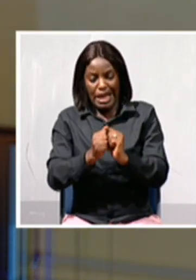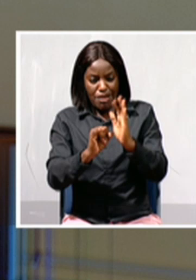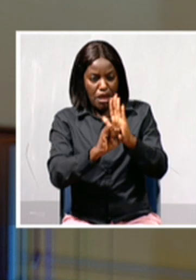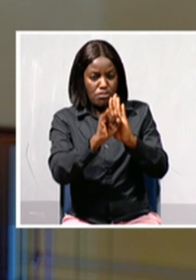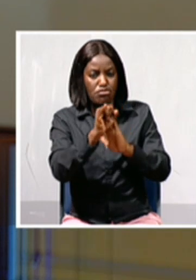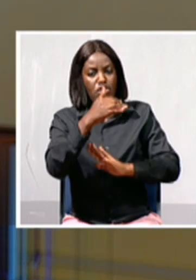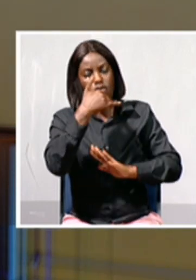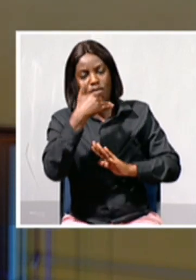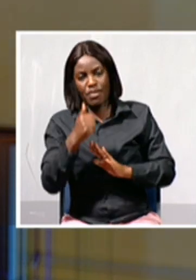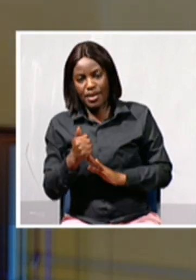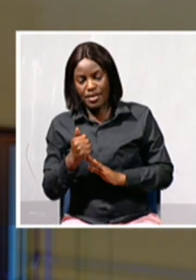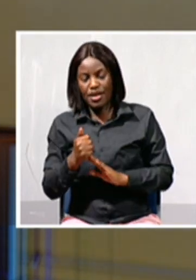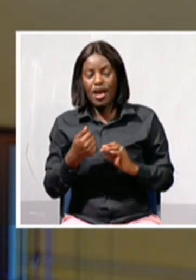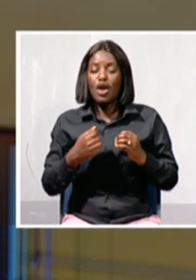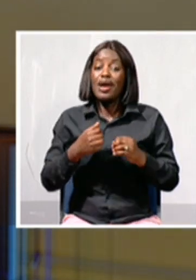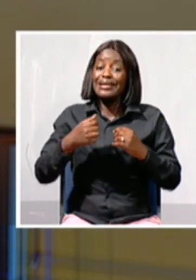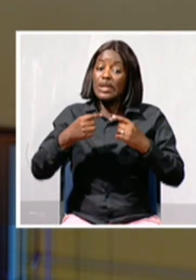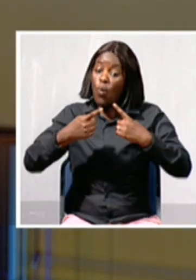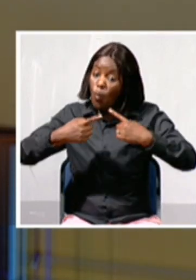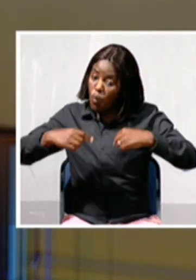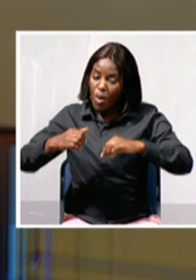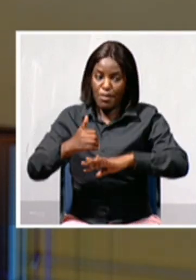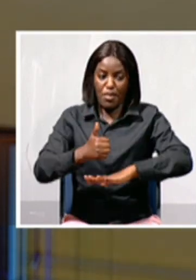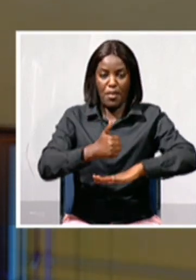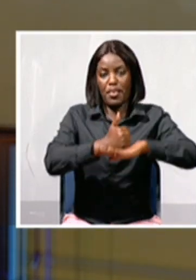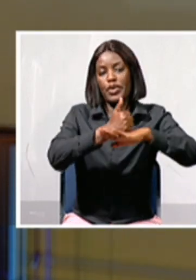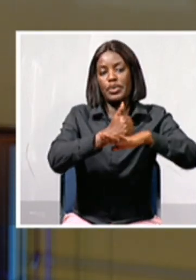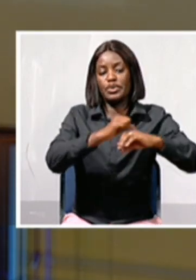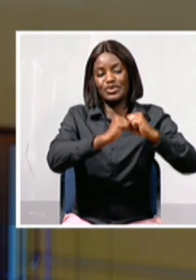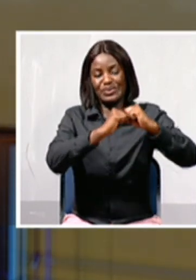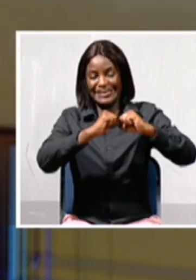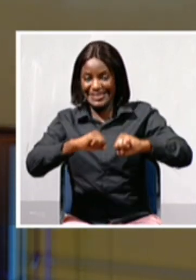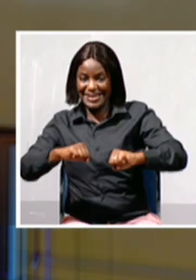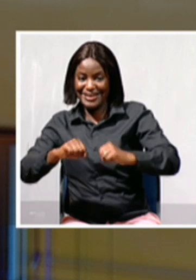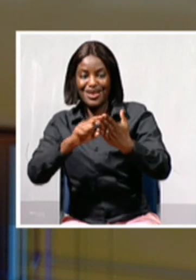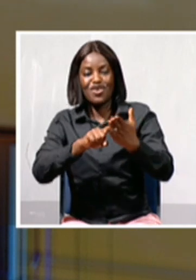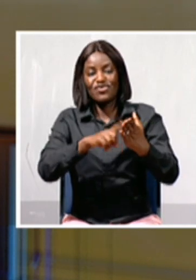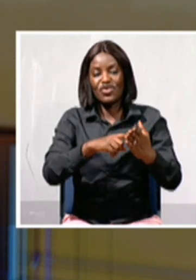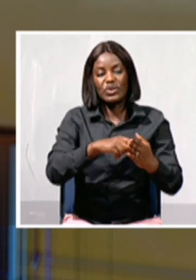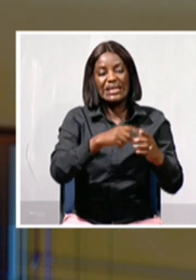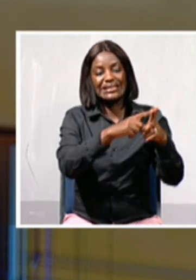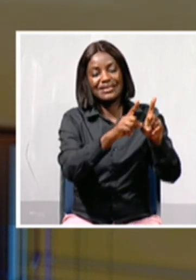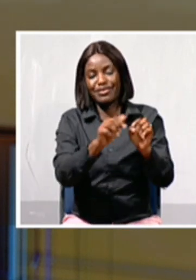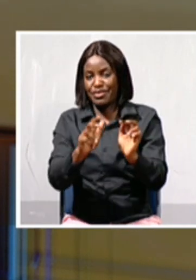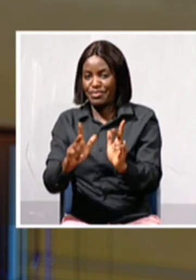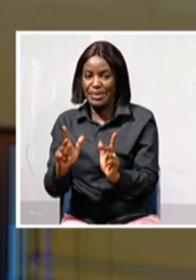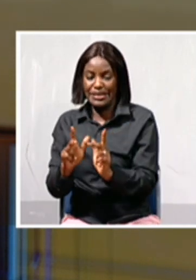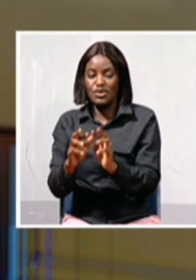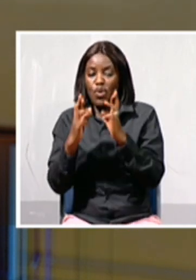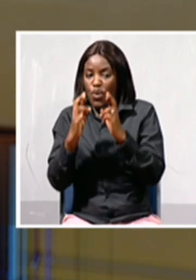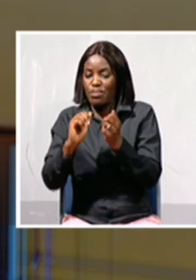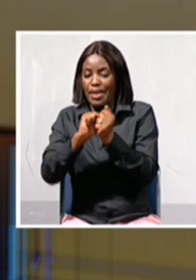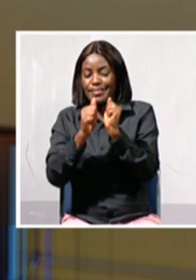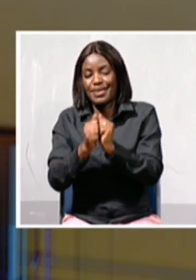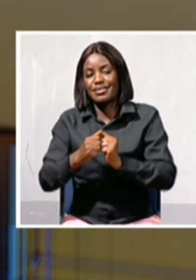make choices, different choices, if we are convinced that there is a better alternative. That is the good thing